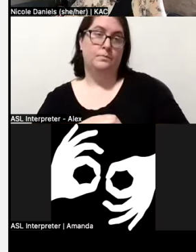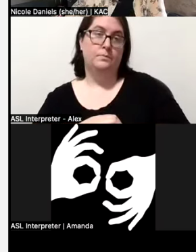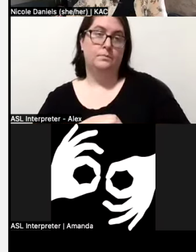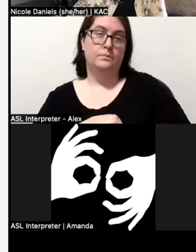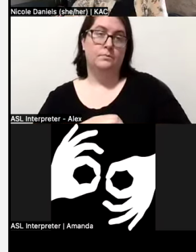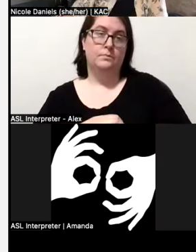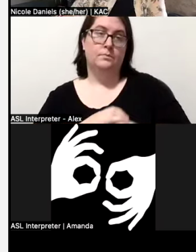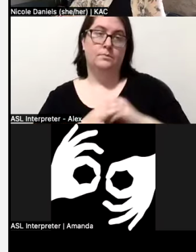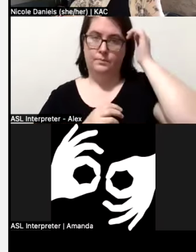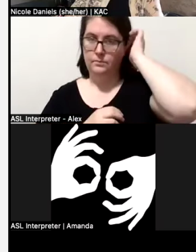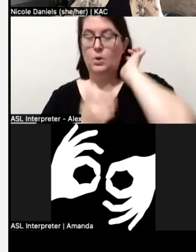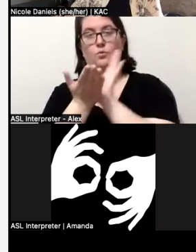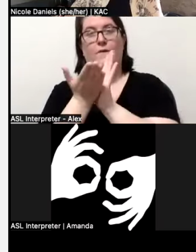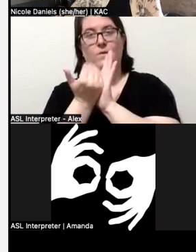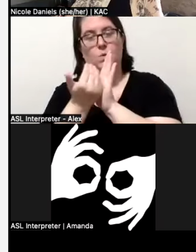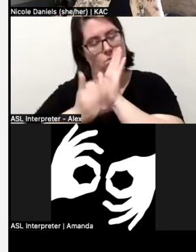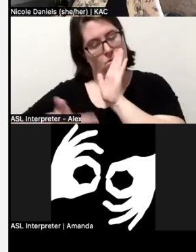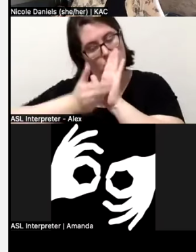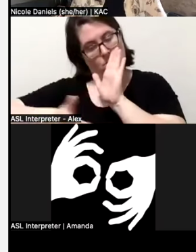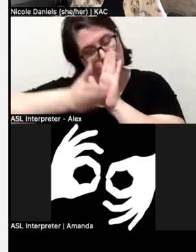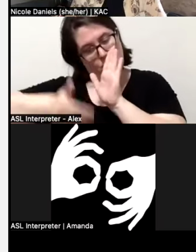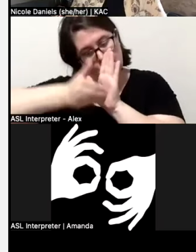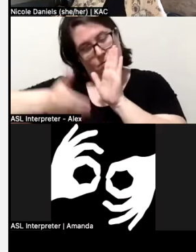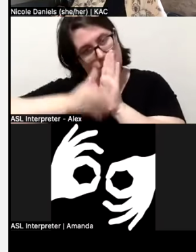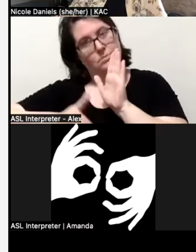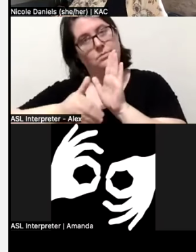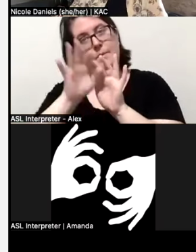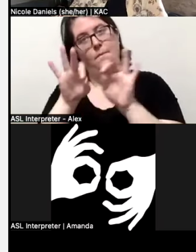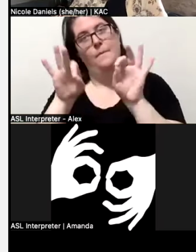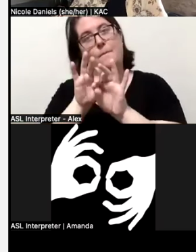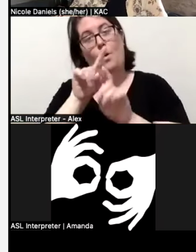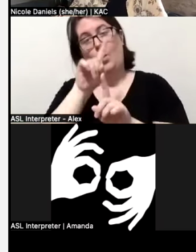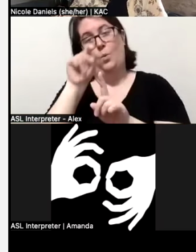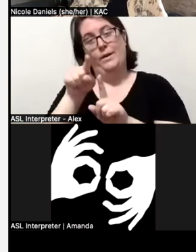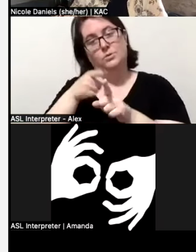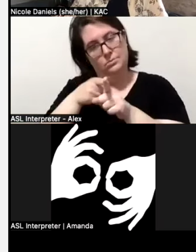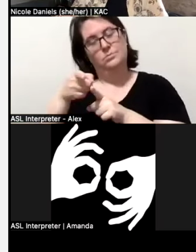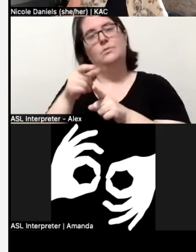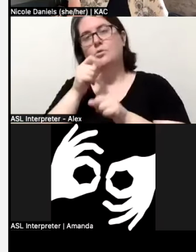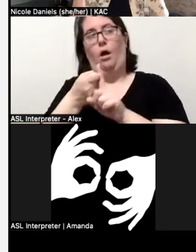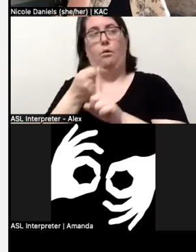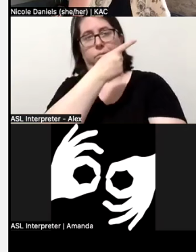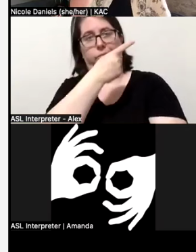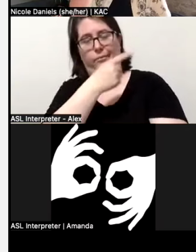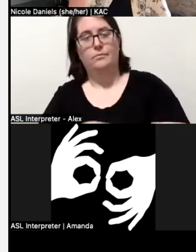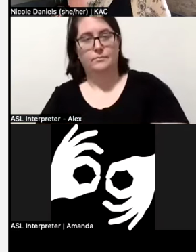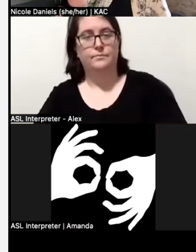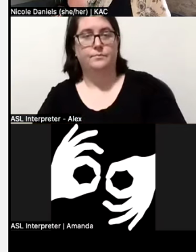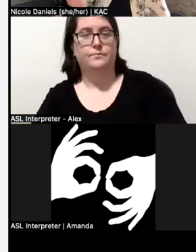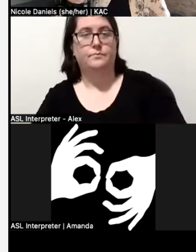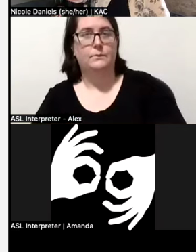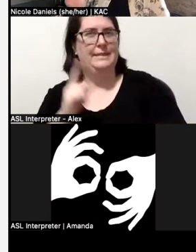Okay, you want to review each question carefully and answer each aspect of the question clearly. Again, this is something that